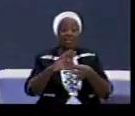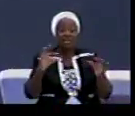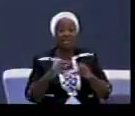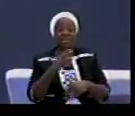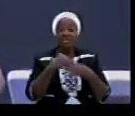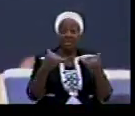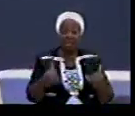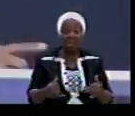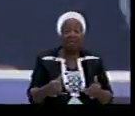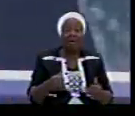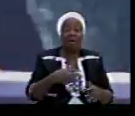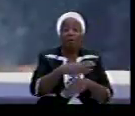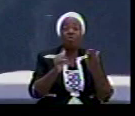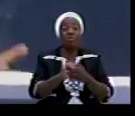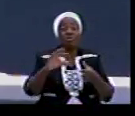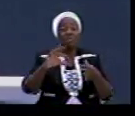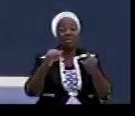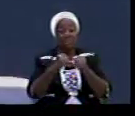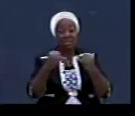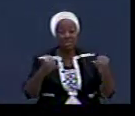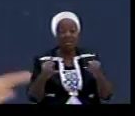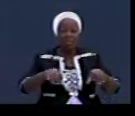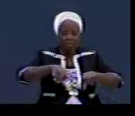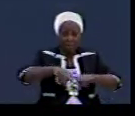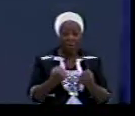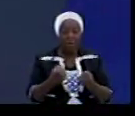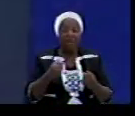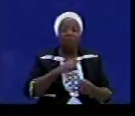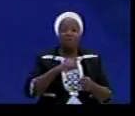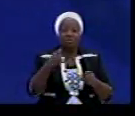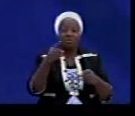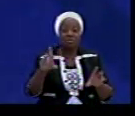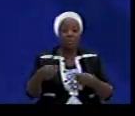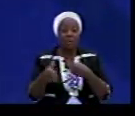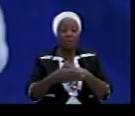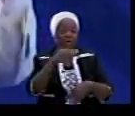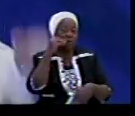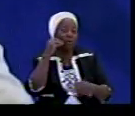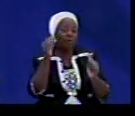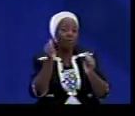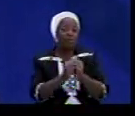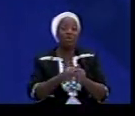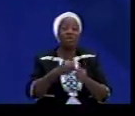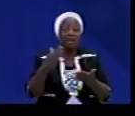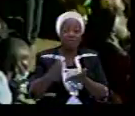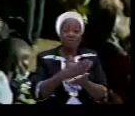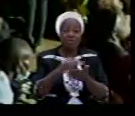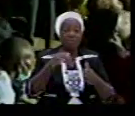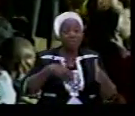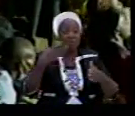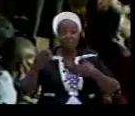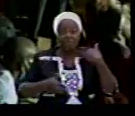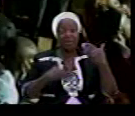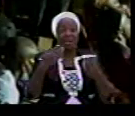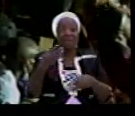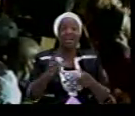You are going to go back home with songs of joy and songs of miracle in Jesus' name.